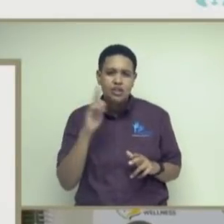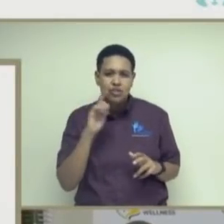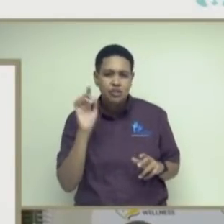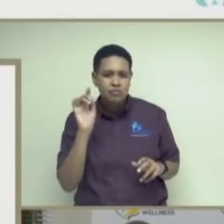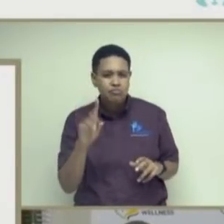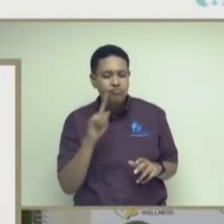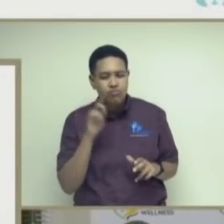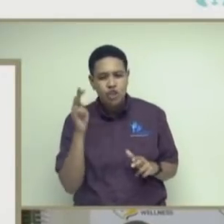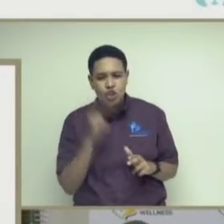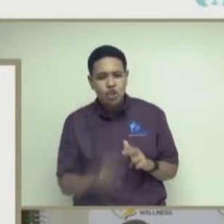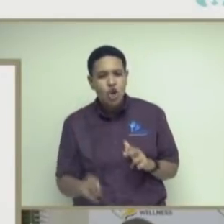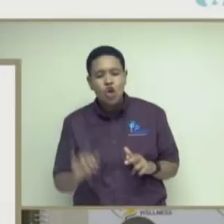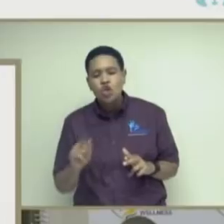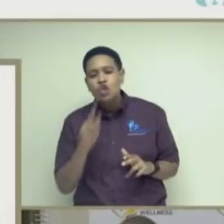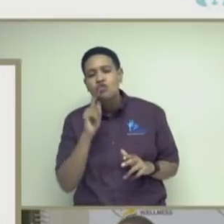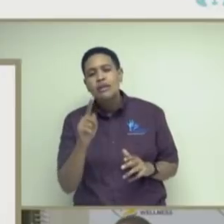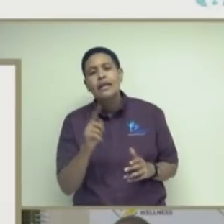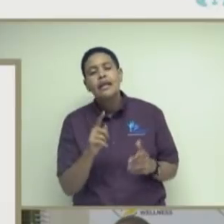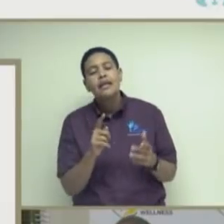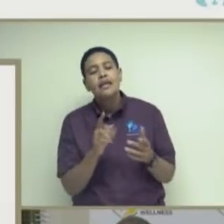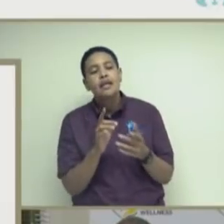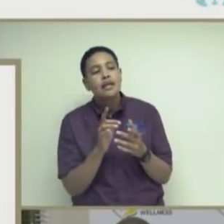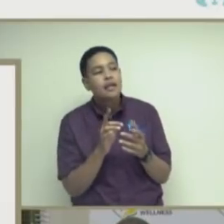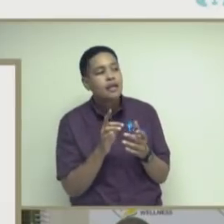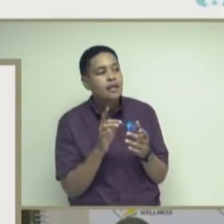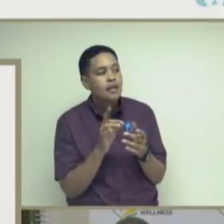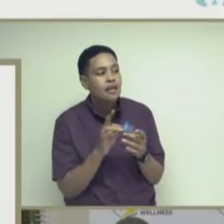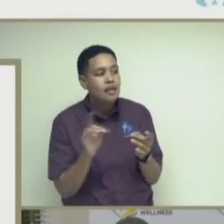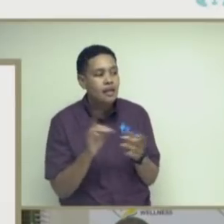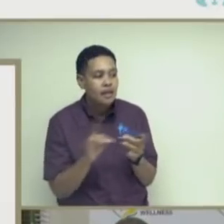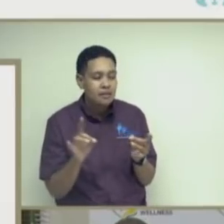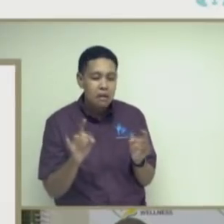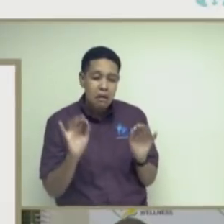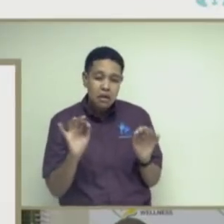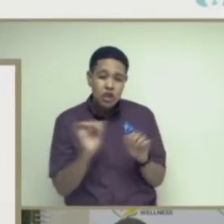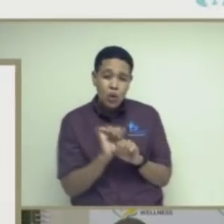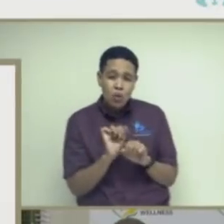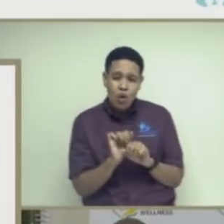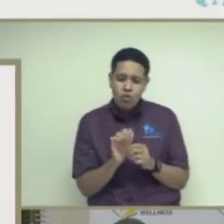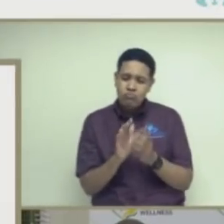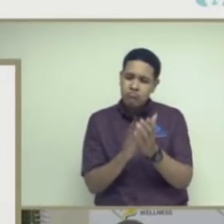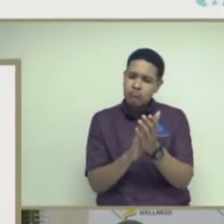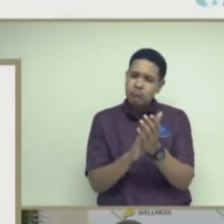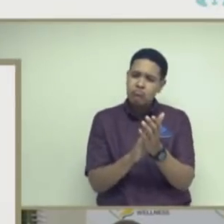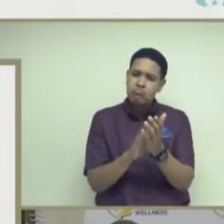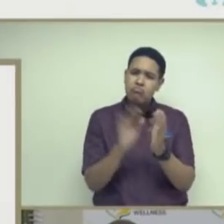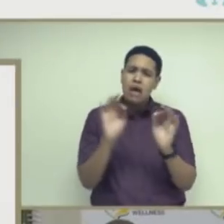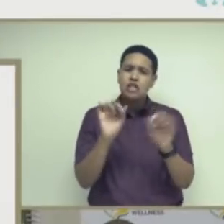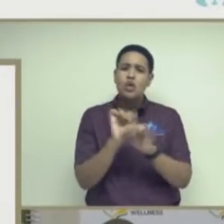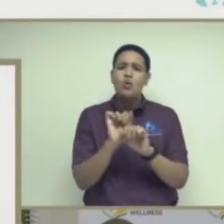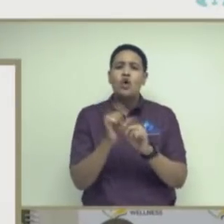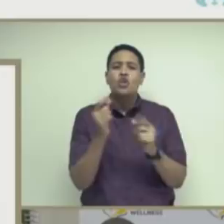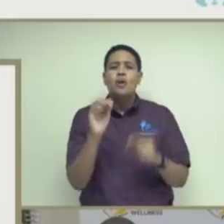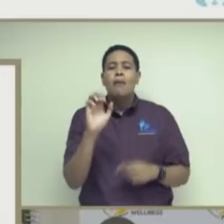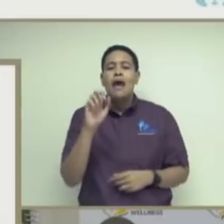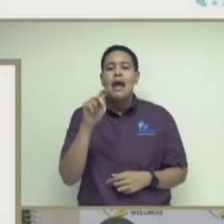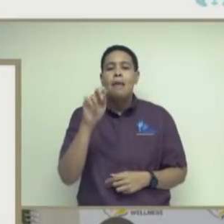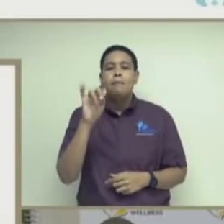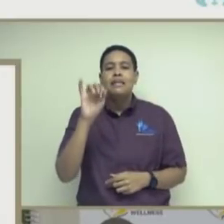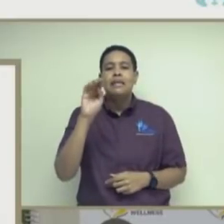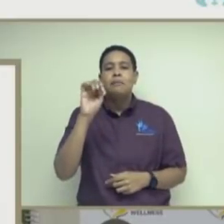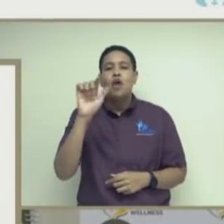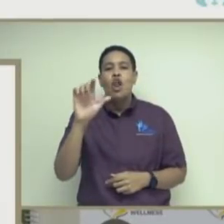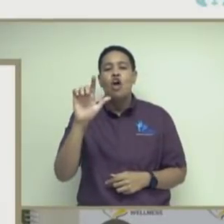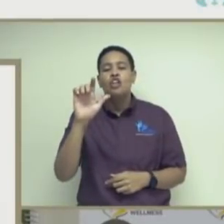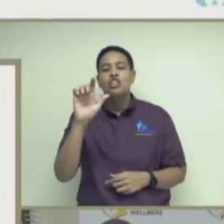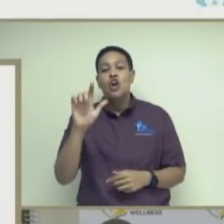make, just to complement the excellent work that is being done by our epidemiological unit here in the